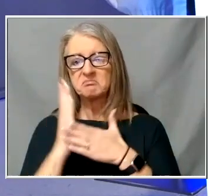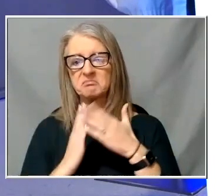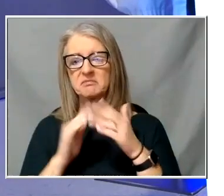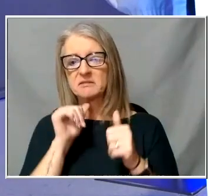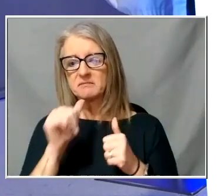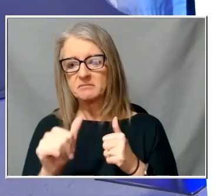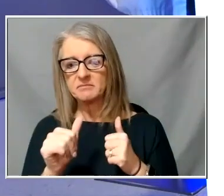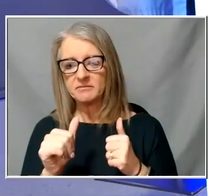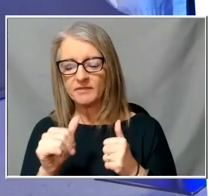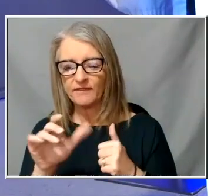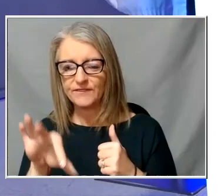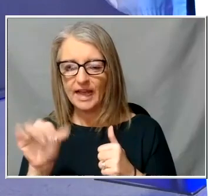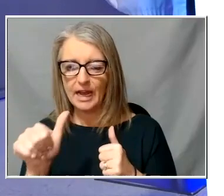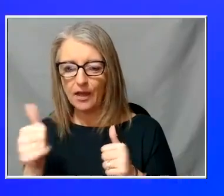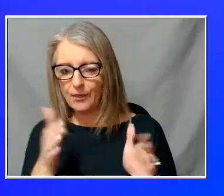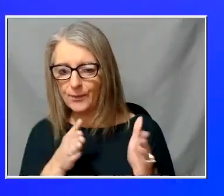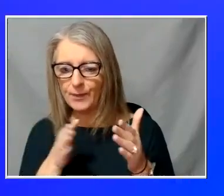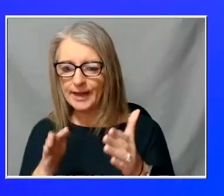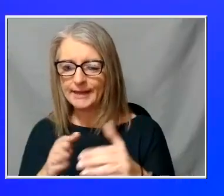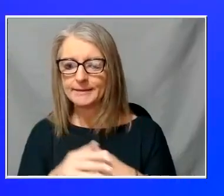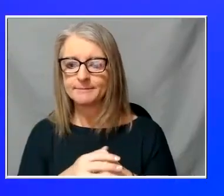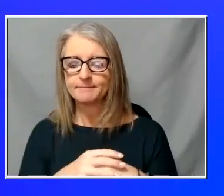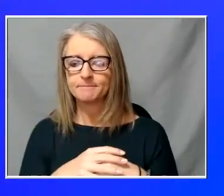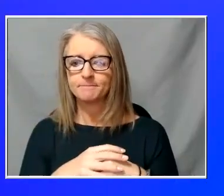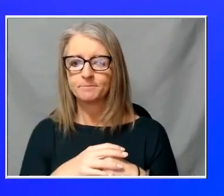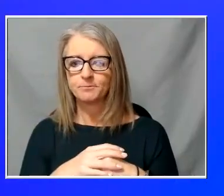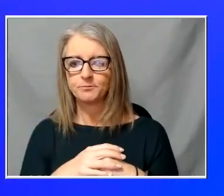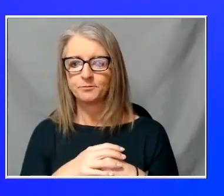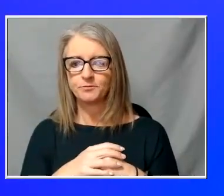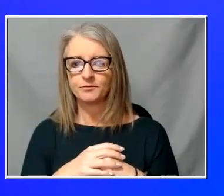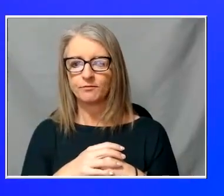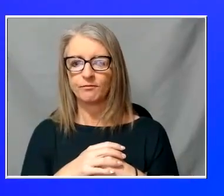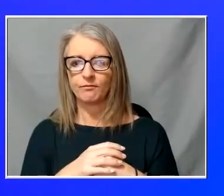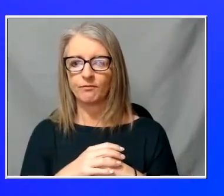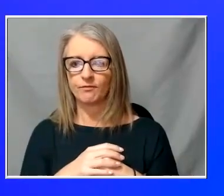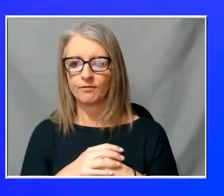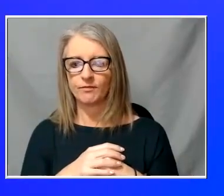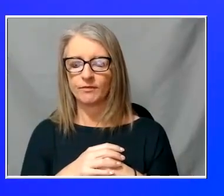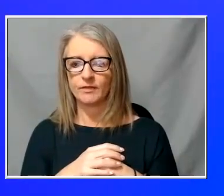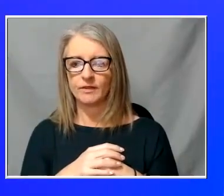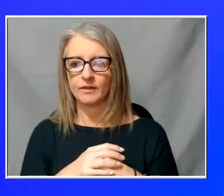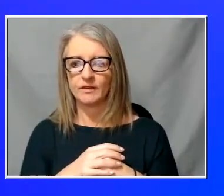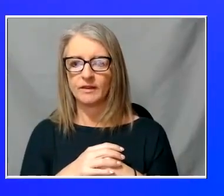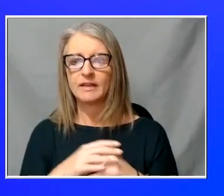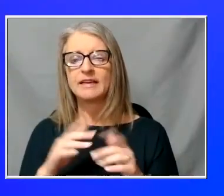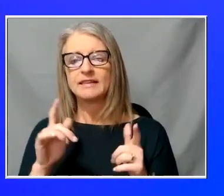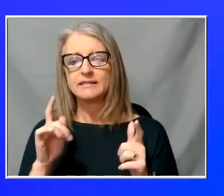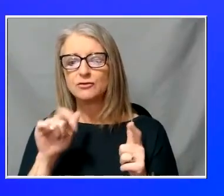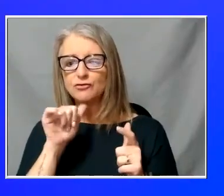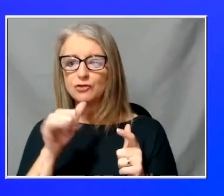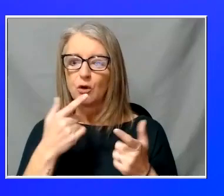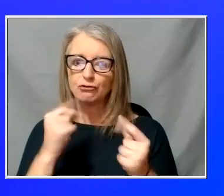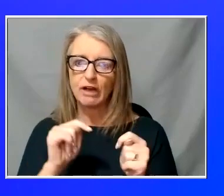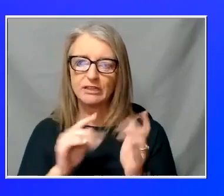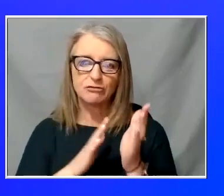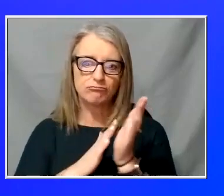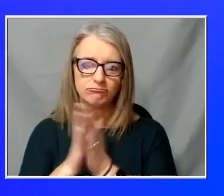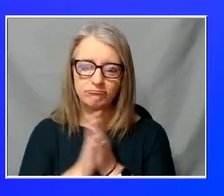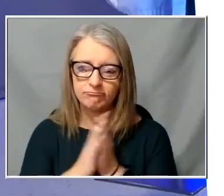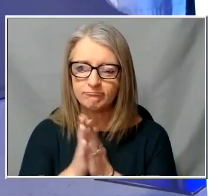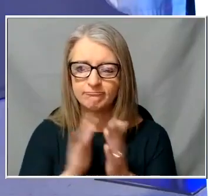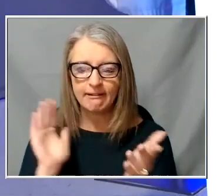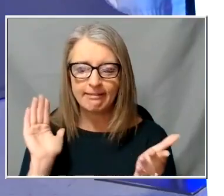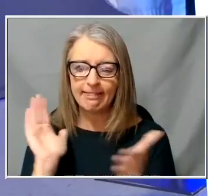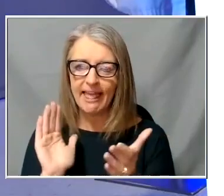find some other way. So have less ambitious meal planning, right? Perfect. I love that.